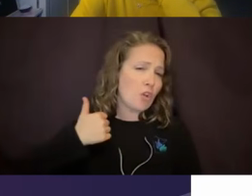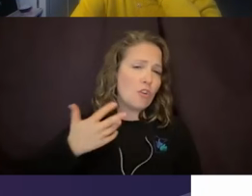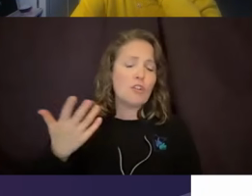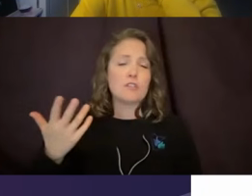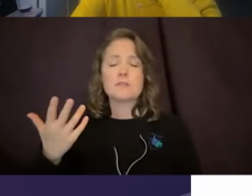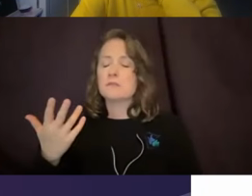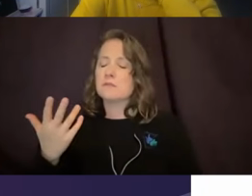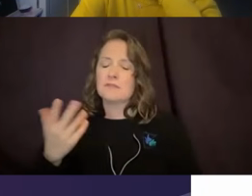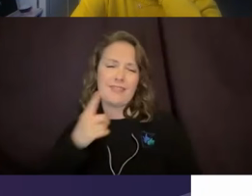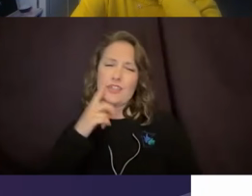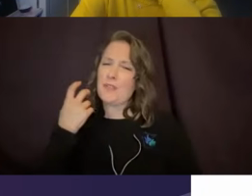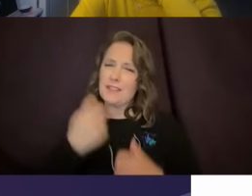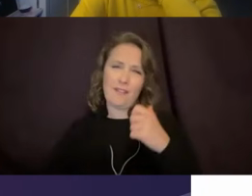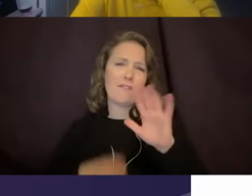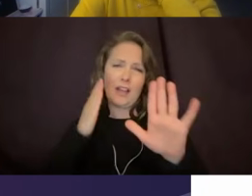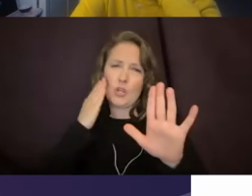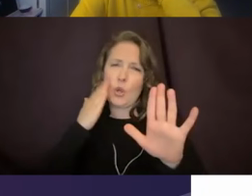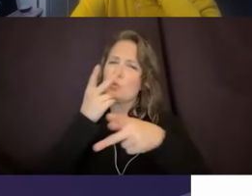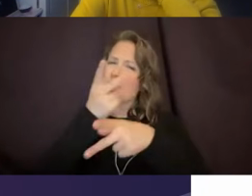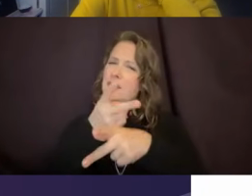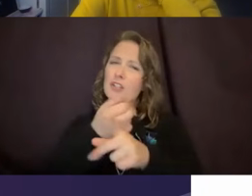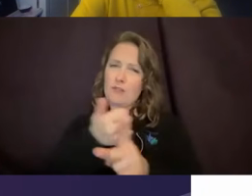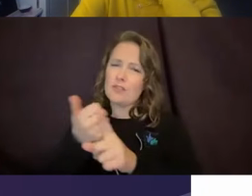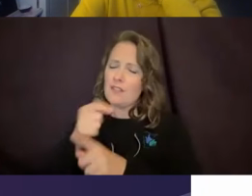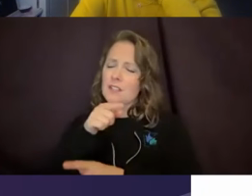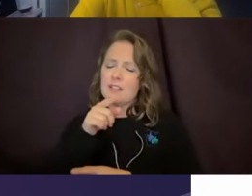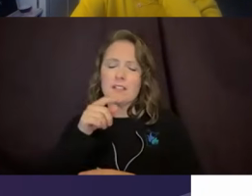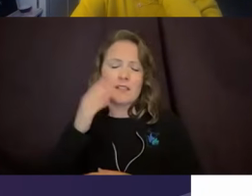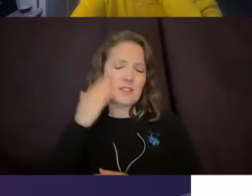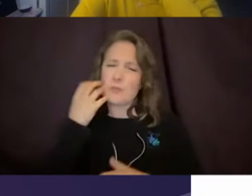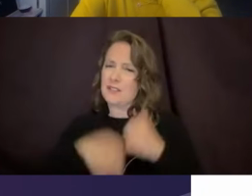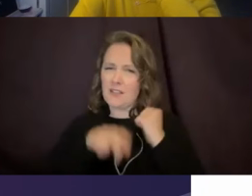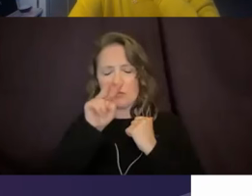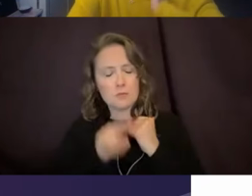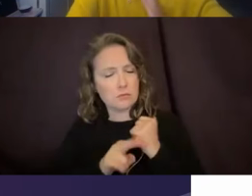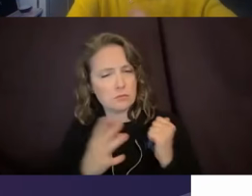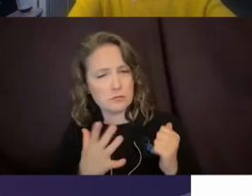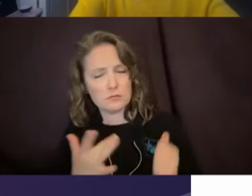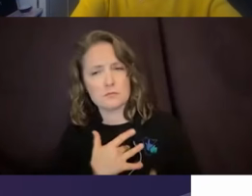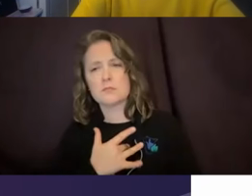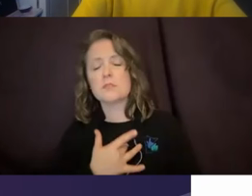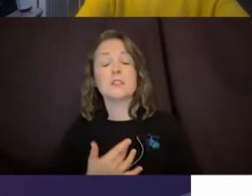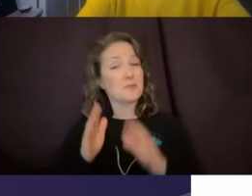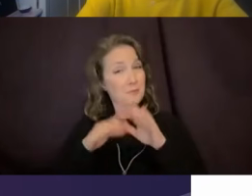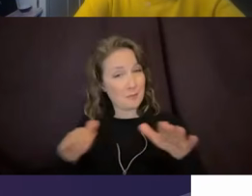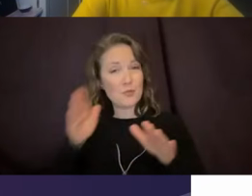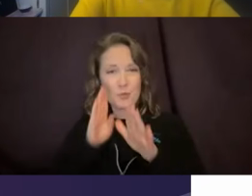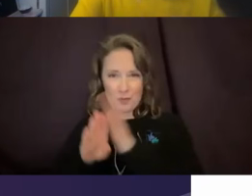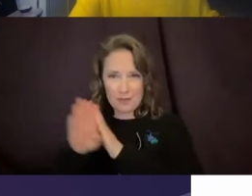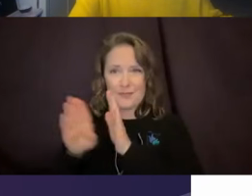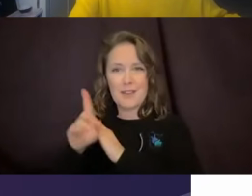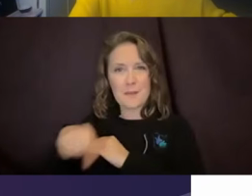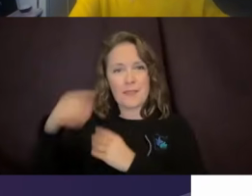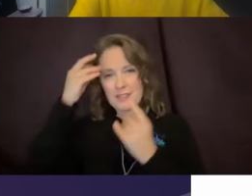encourage all of you to take care of yourselves through all of this. But these are some thoughts that children can start to develop. And getting into